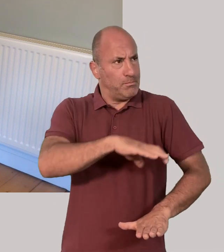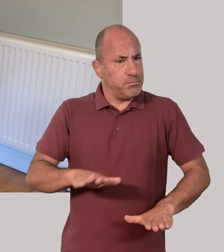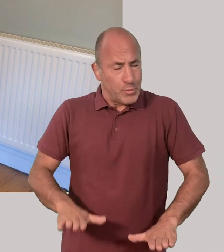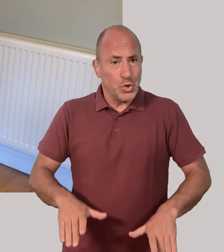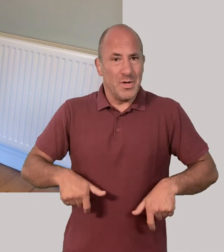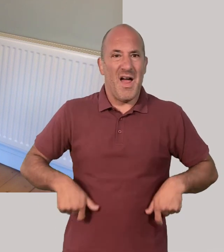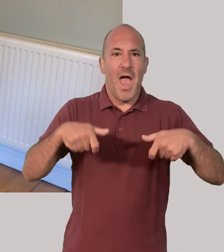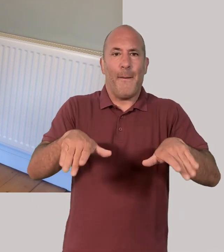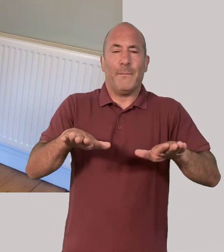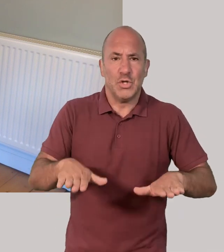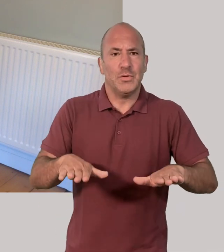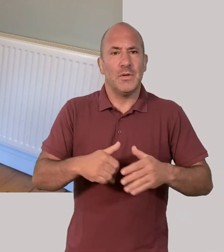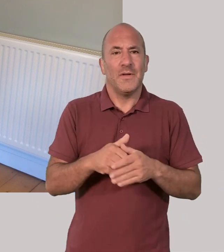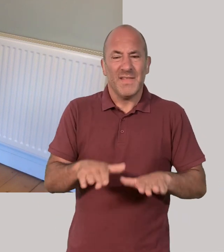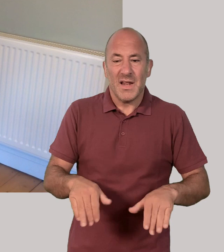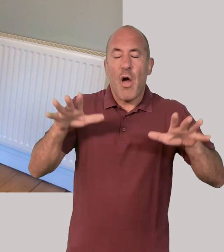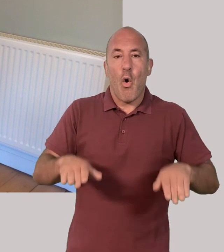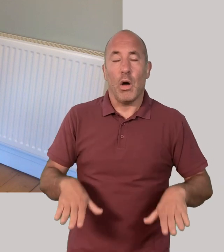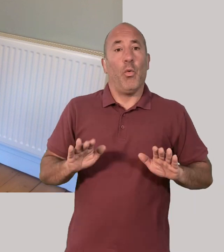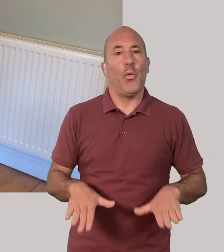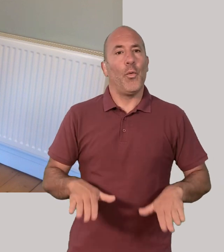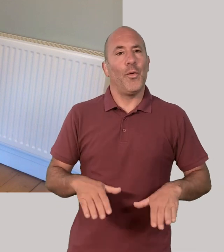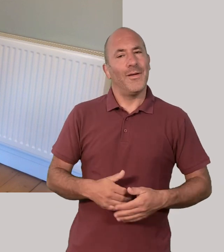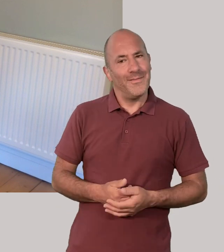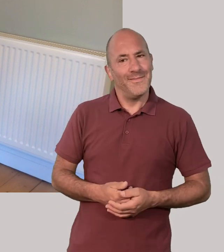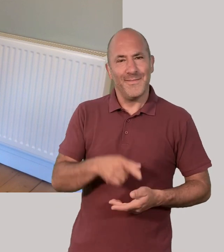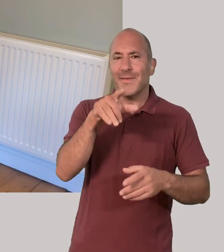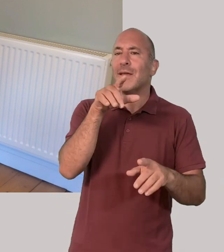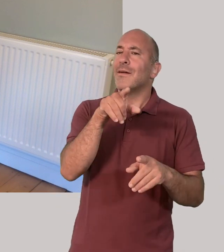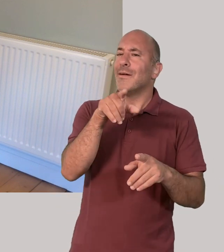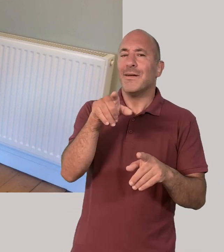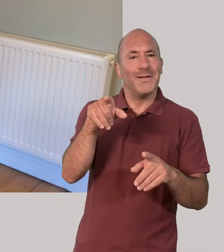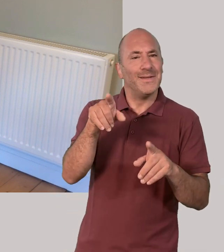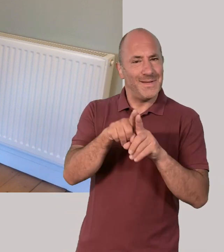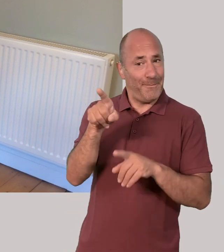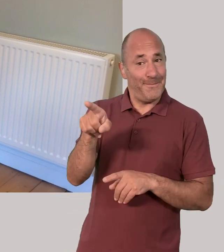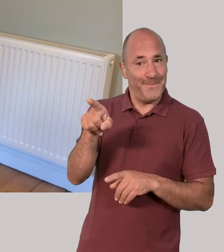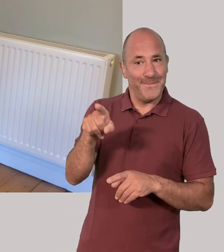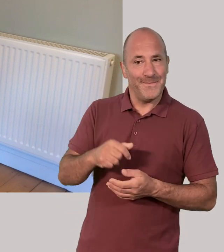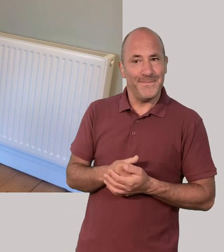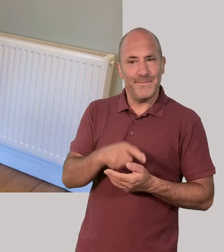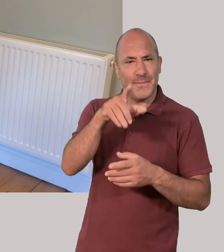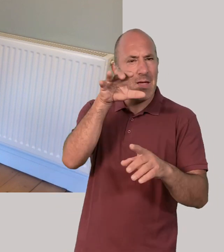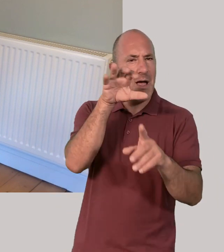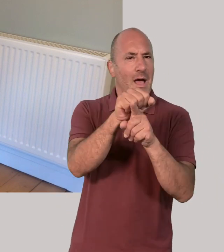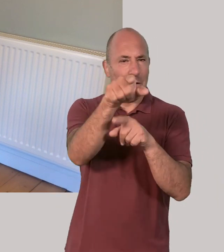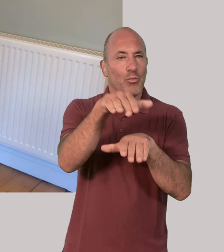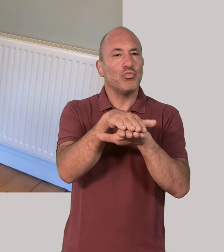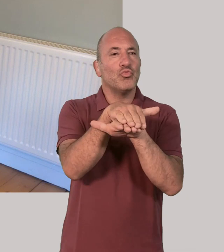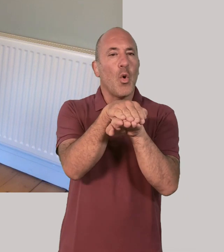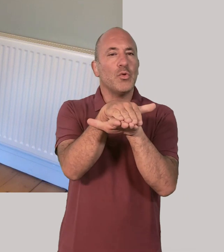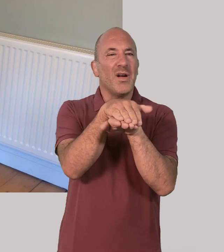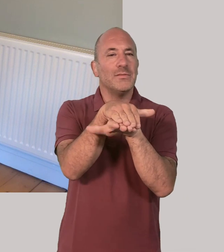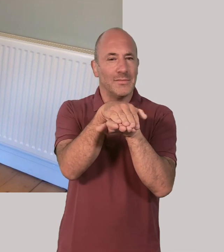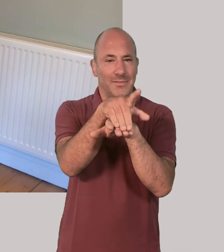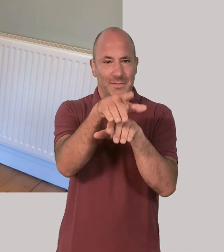go, feet get lighter. Can you also notice, just like a tortoise,